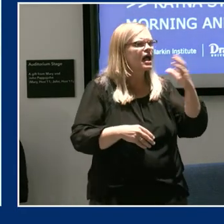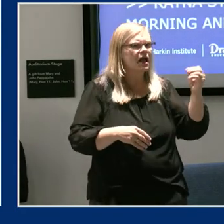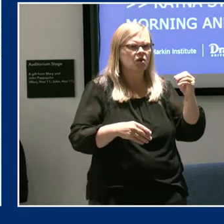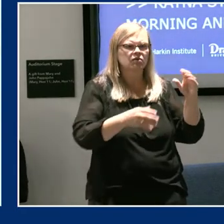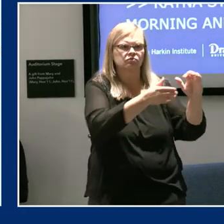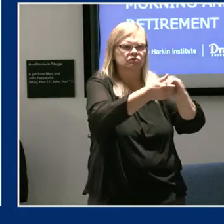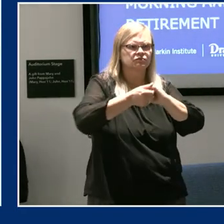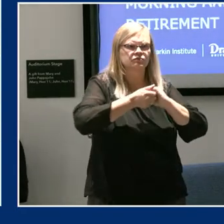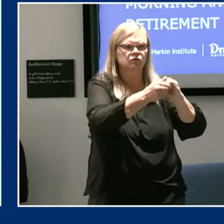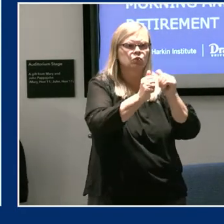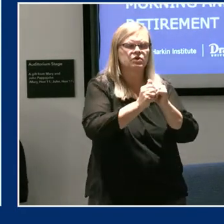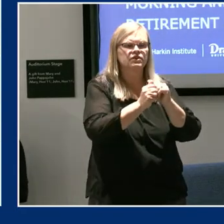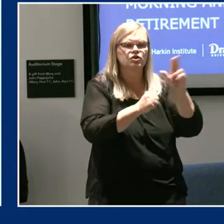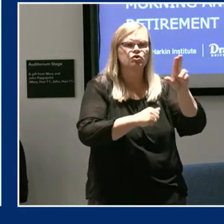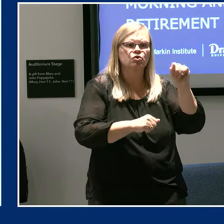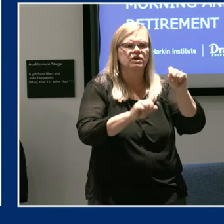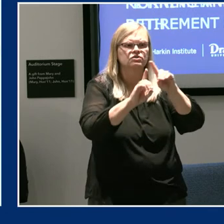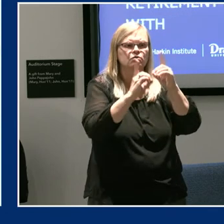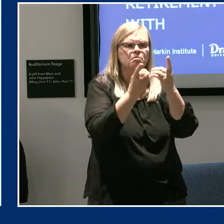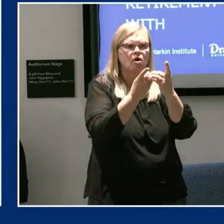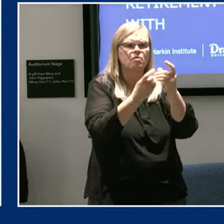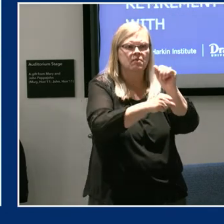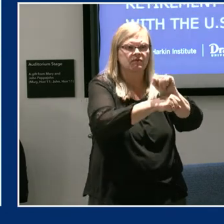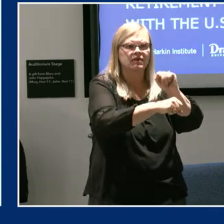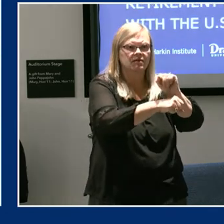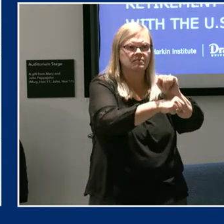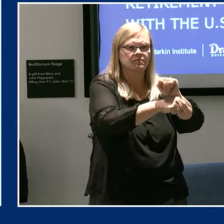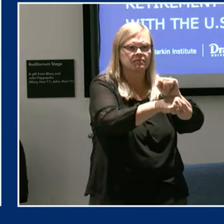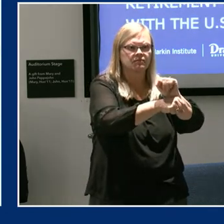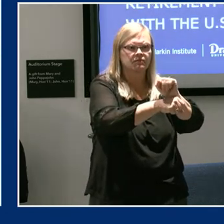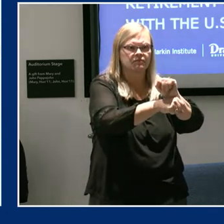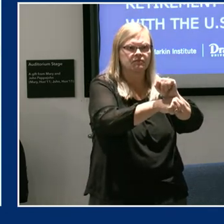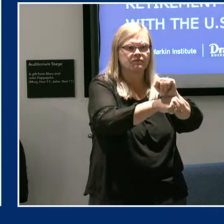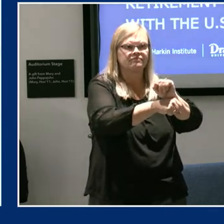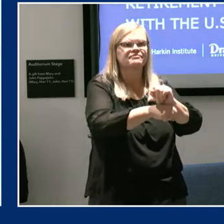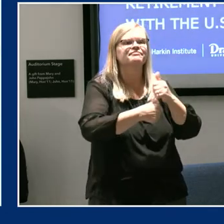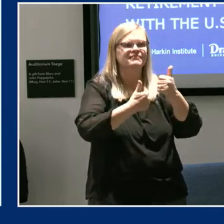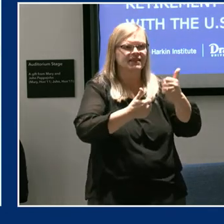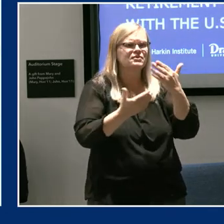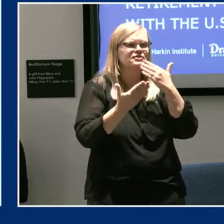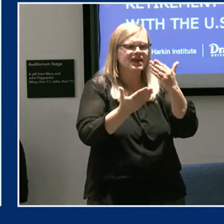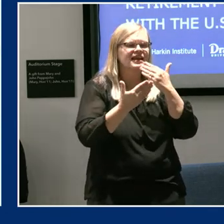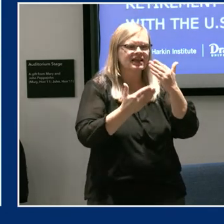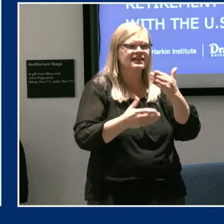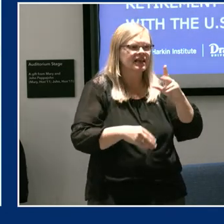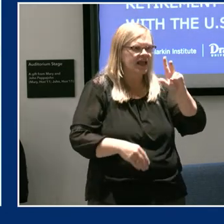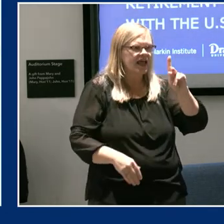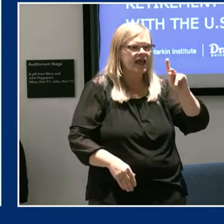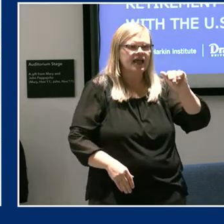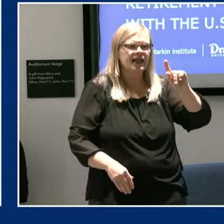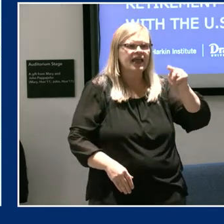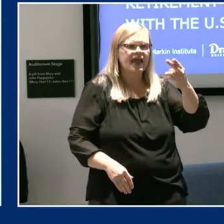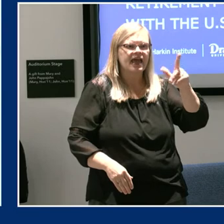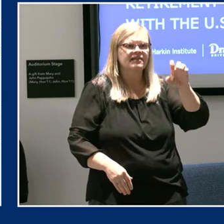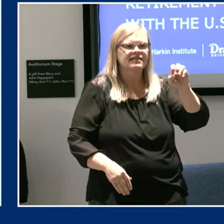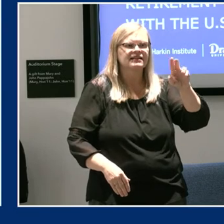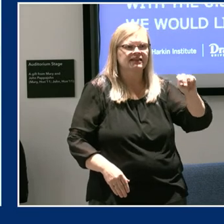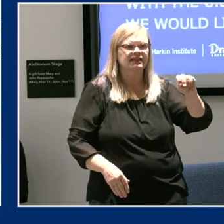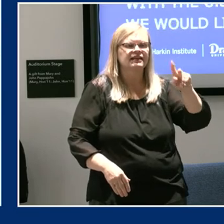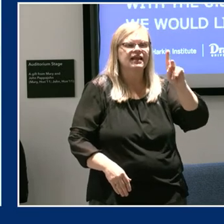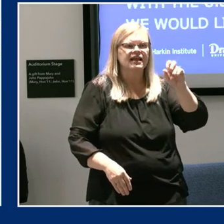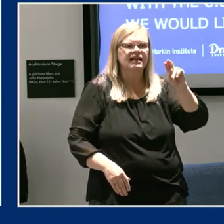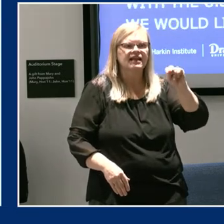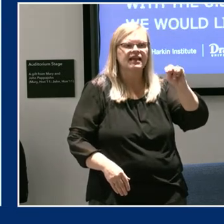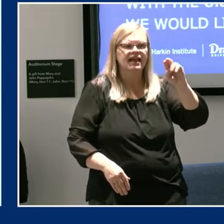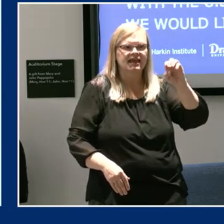U.S. Department of Labor. We would like to thank Kathleen Kennedy Townsend for stepping in